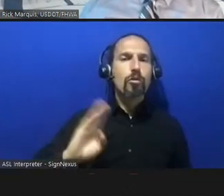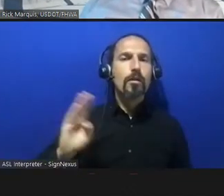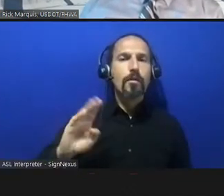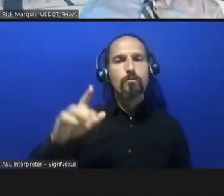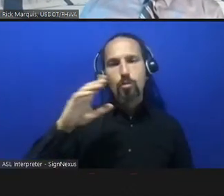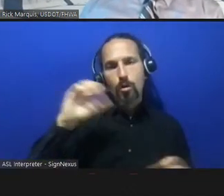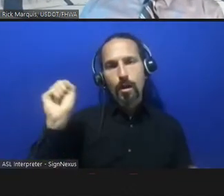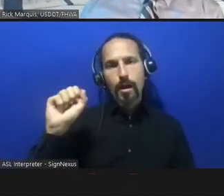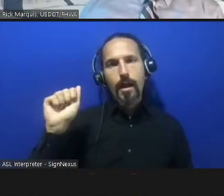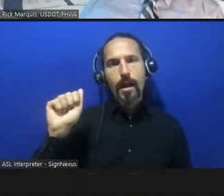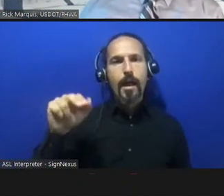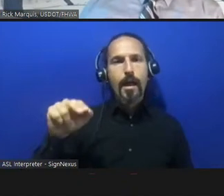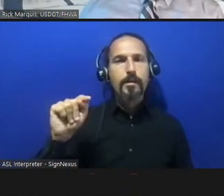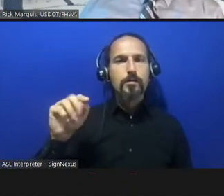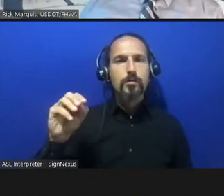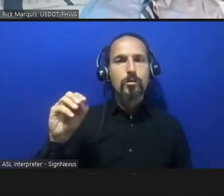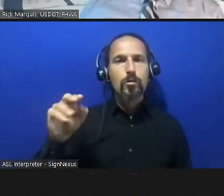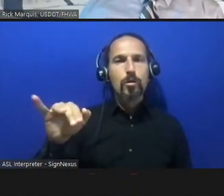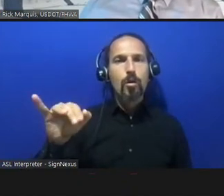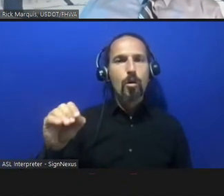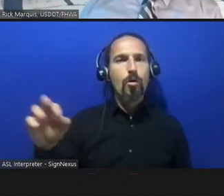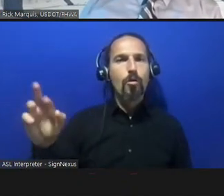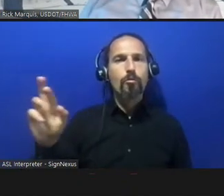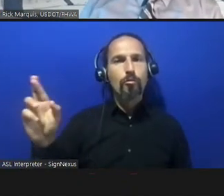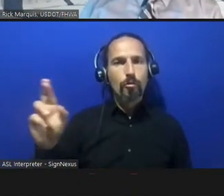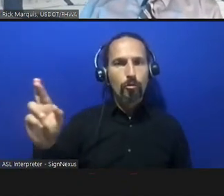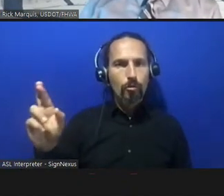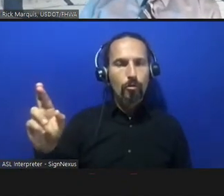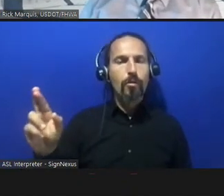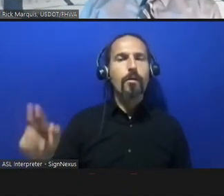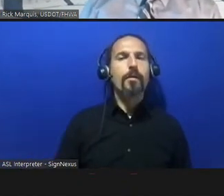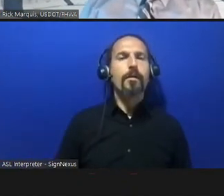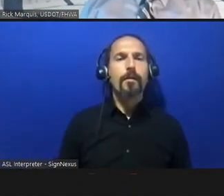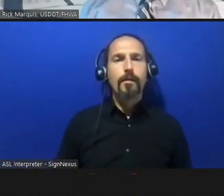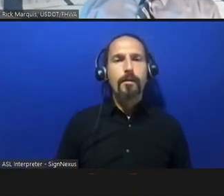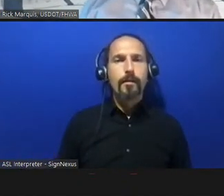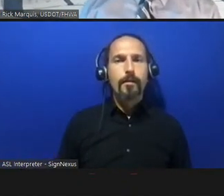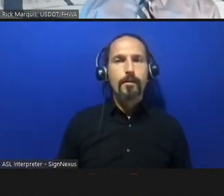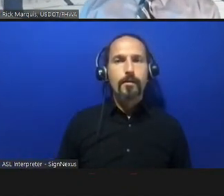antonio reynoso followed by corey birac